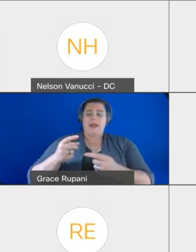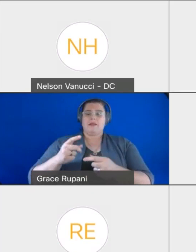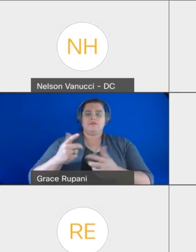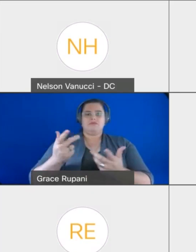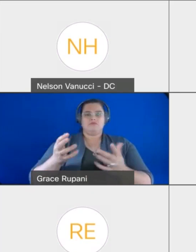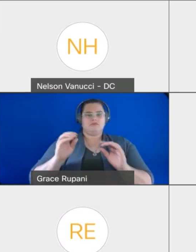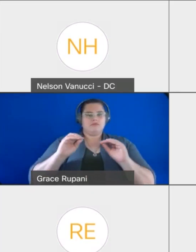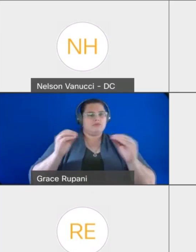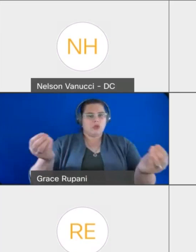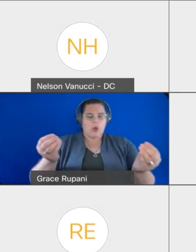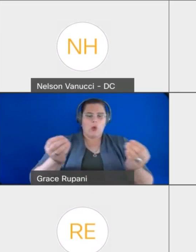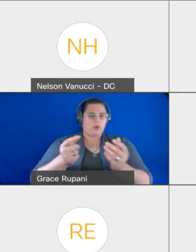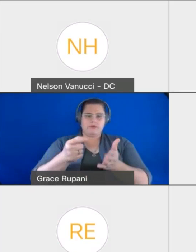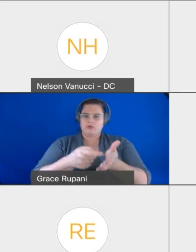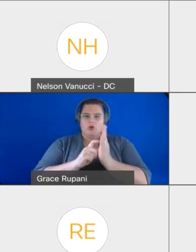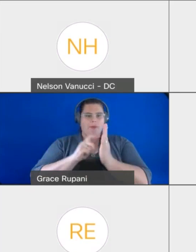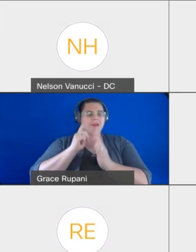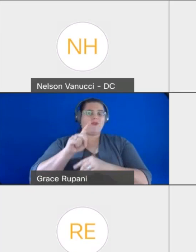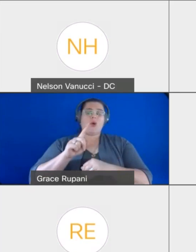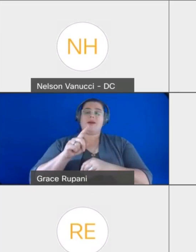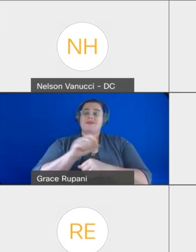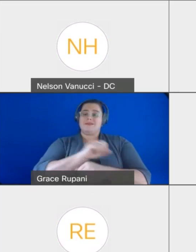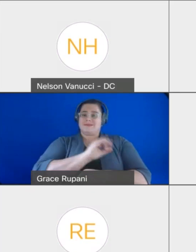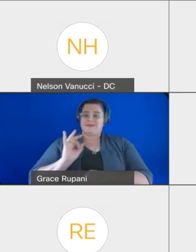requirement for routine testing for staff.